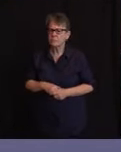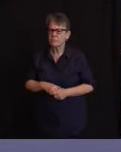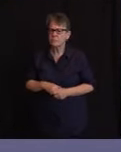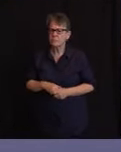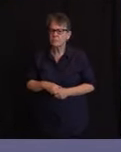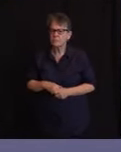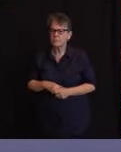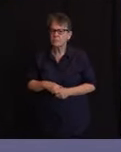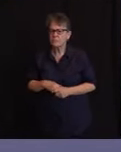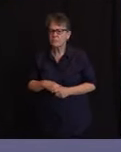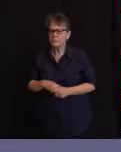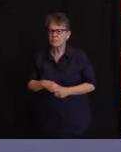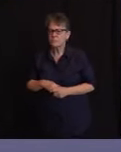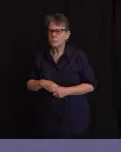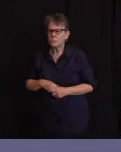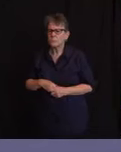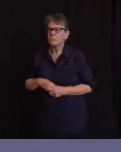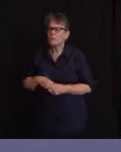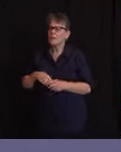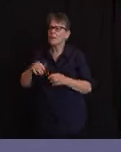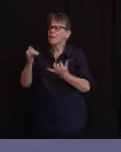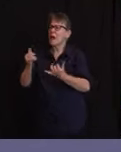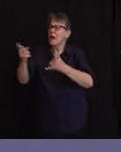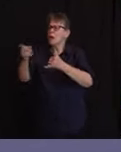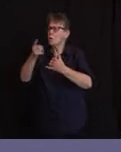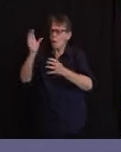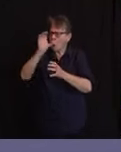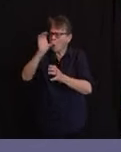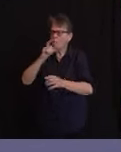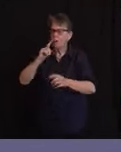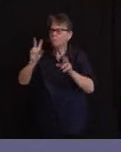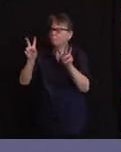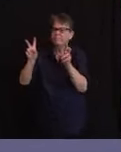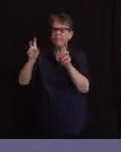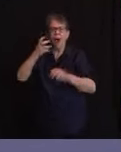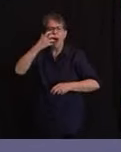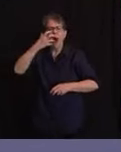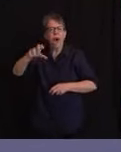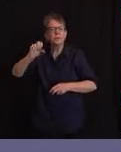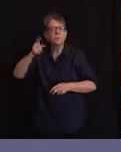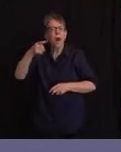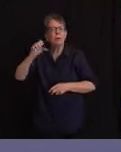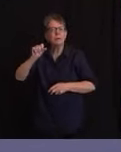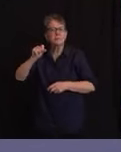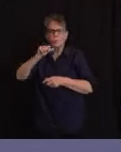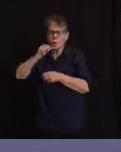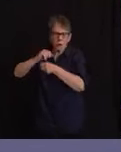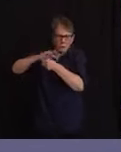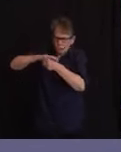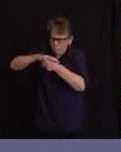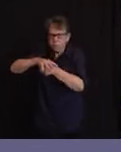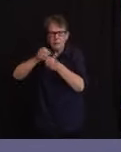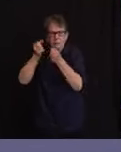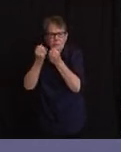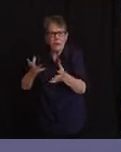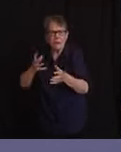done. Is this an invasion of privacy, and do you think people should be giving up some of their privacy during this pandemic?